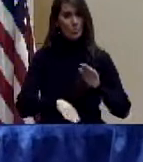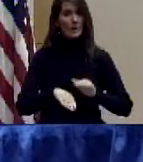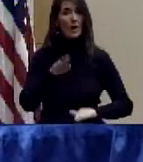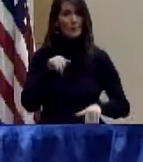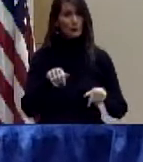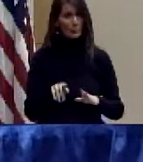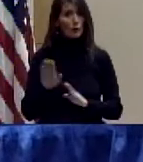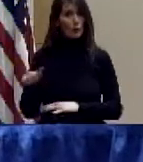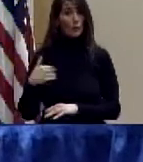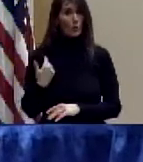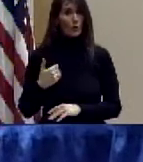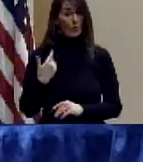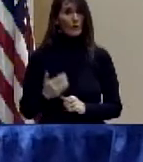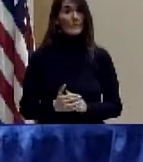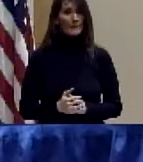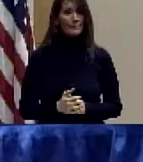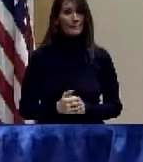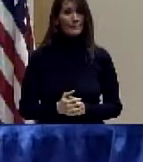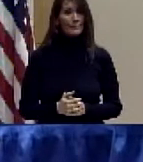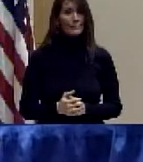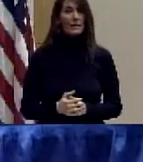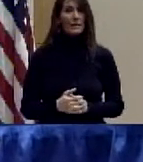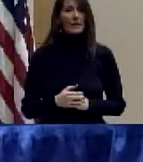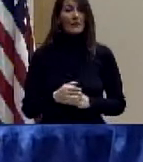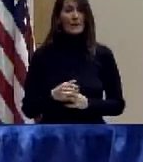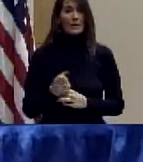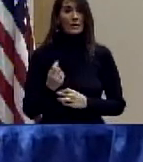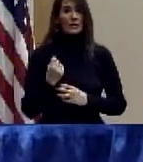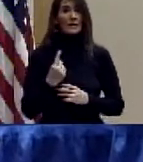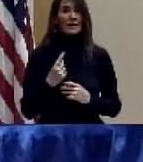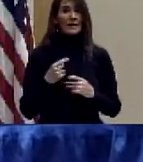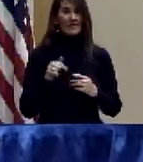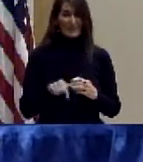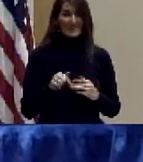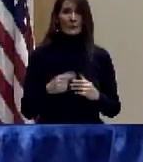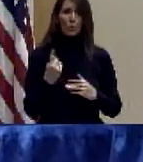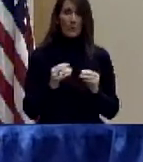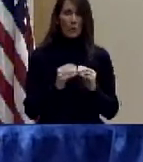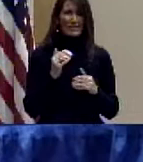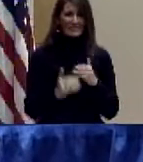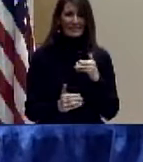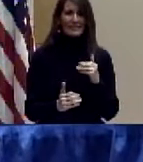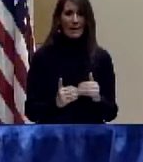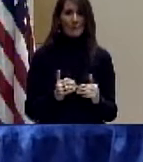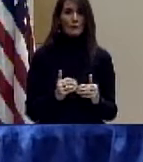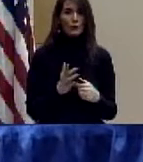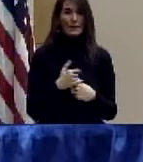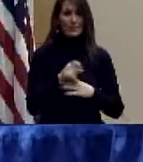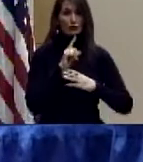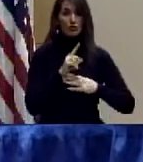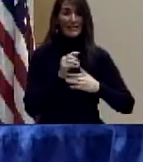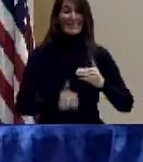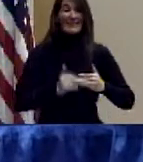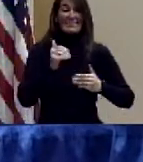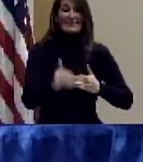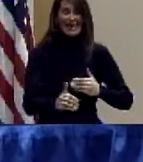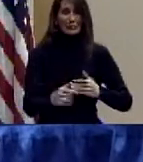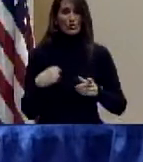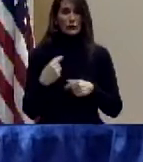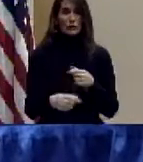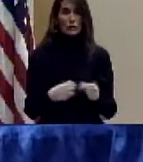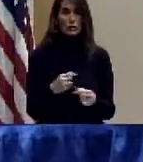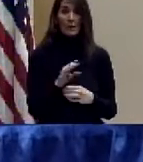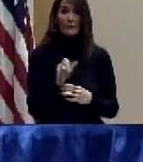youth. Adopting GENDA in Brighton is one more step we can take to ensure that our next generation of